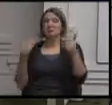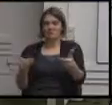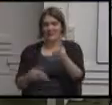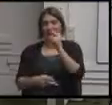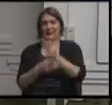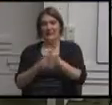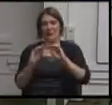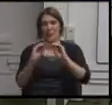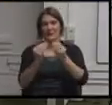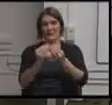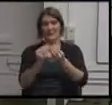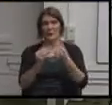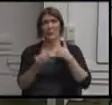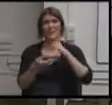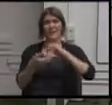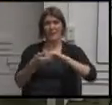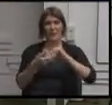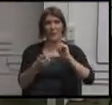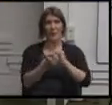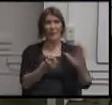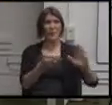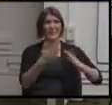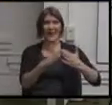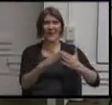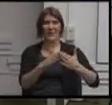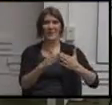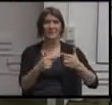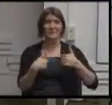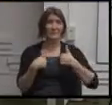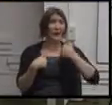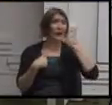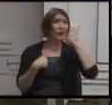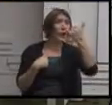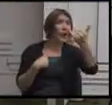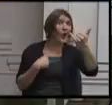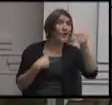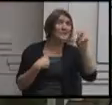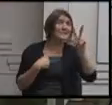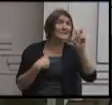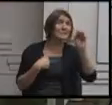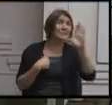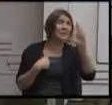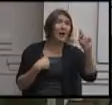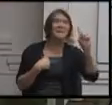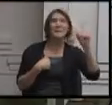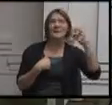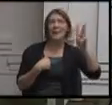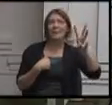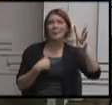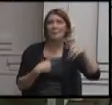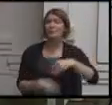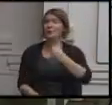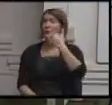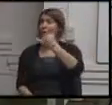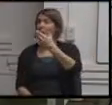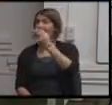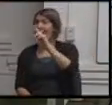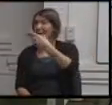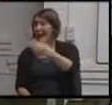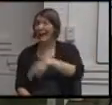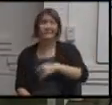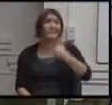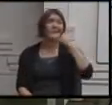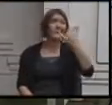forward. We're partners with the town. When I make a phone call and I call Steve Barrett or Hannah or